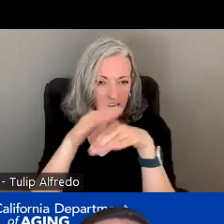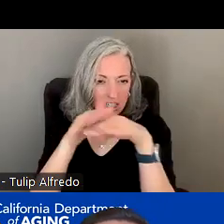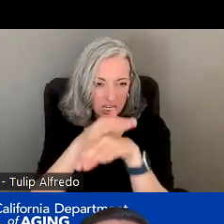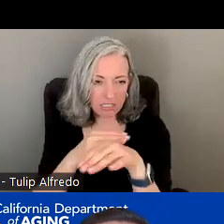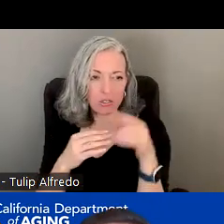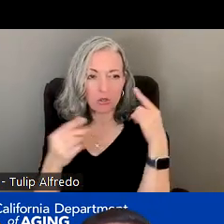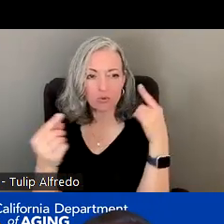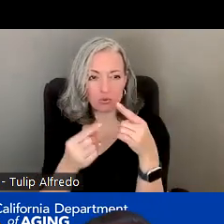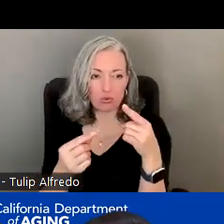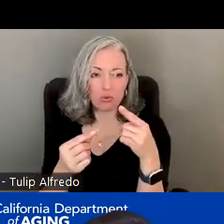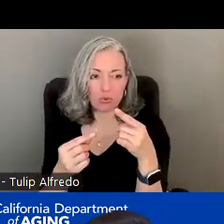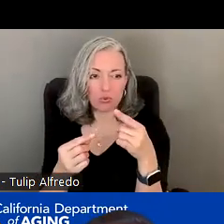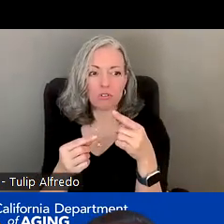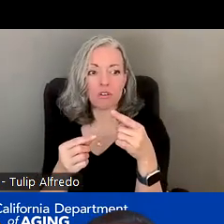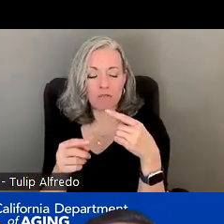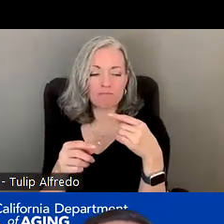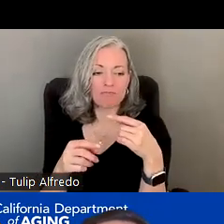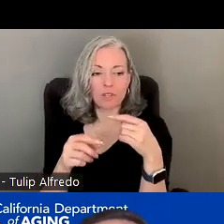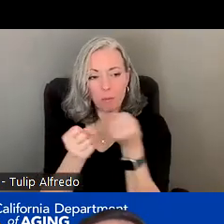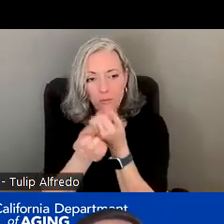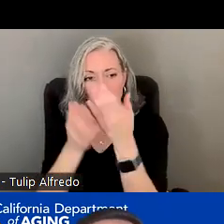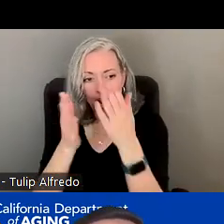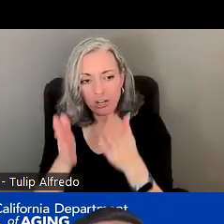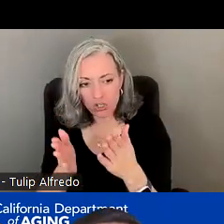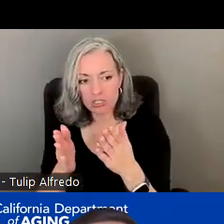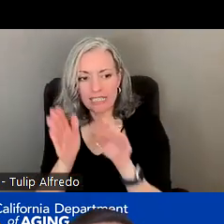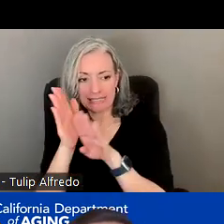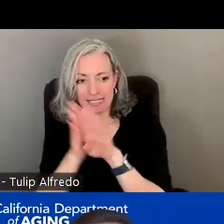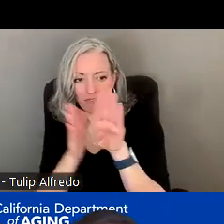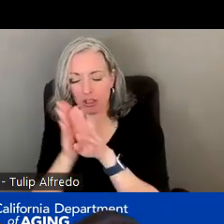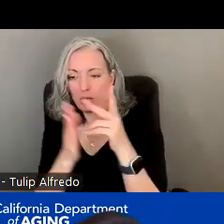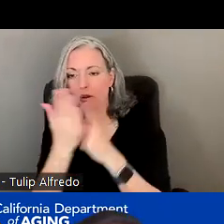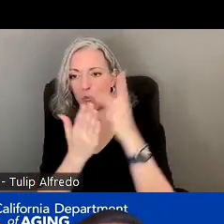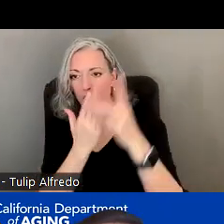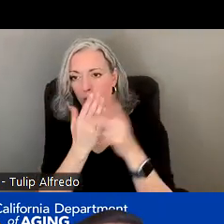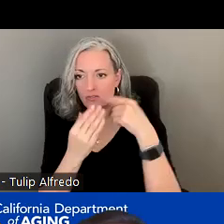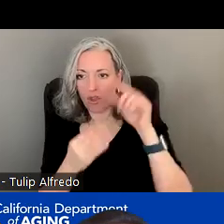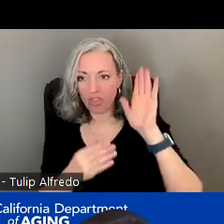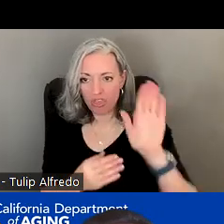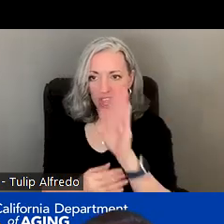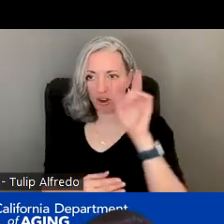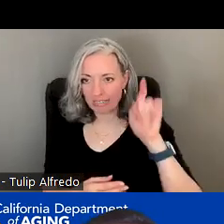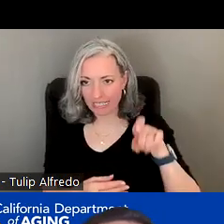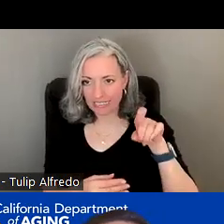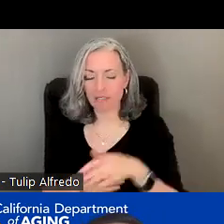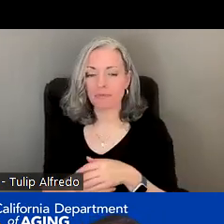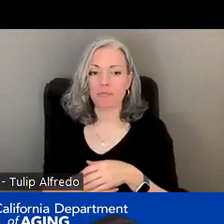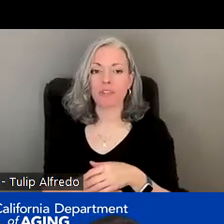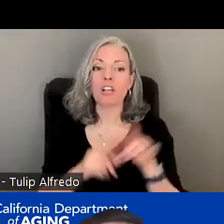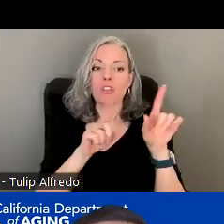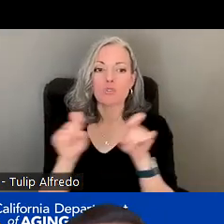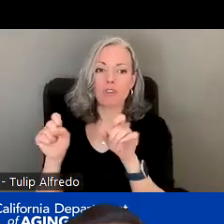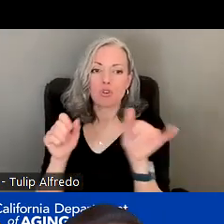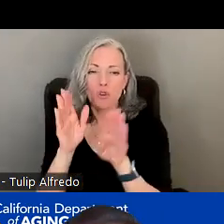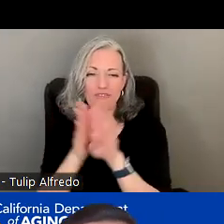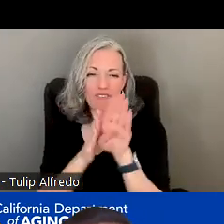LGBTQ affirming medical and social service providers, and the development of programs based on the needs of the community. And the survey also advances the goals